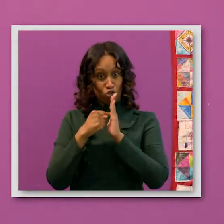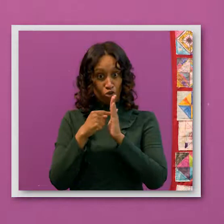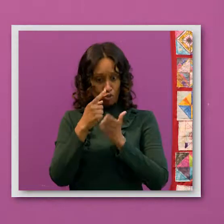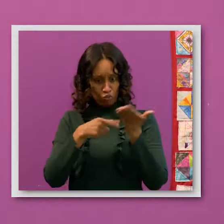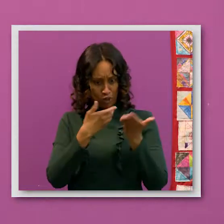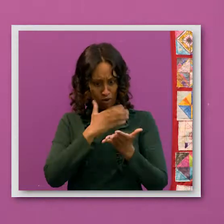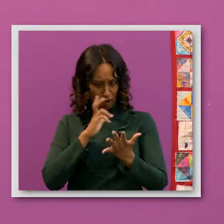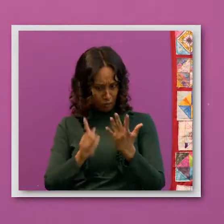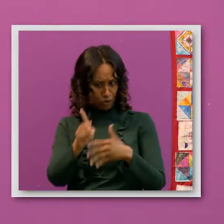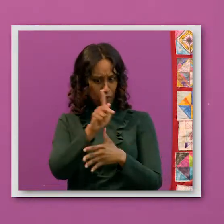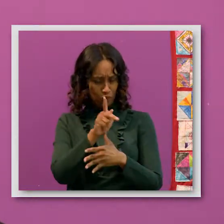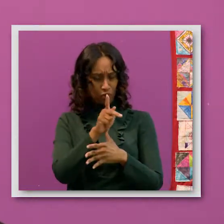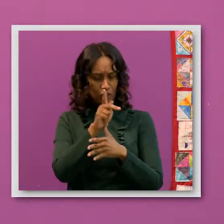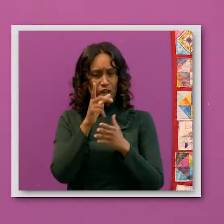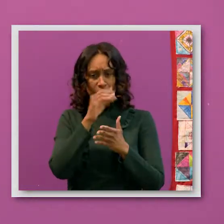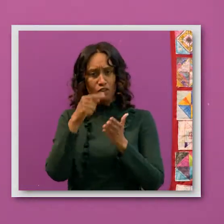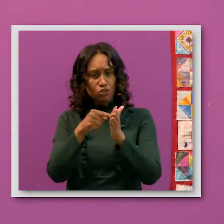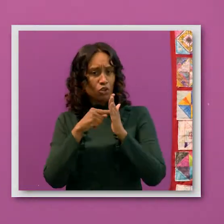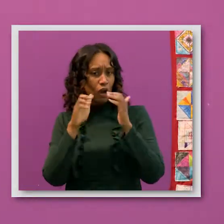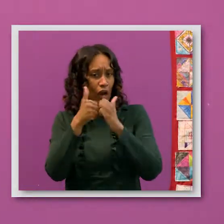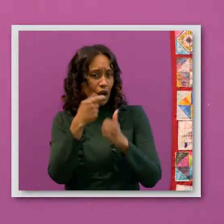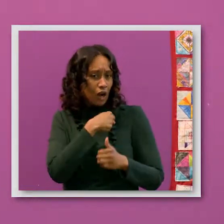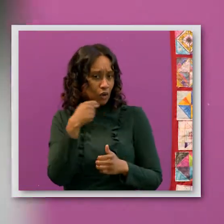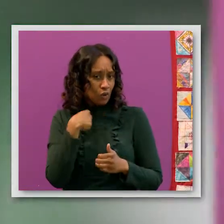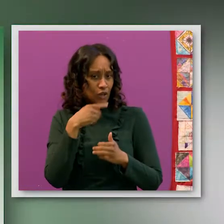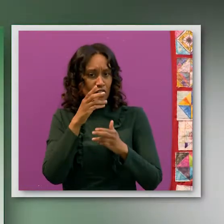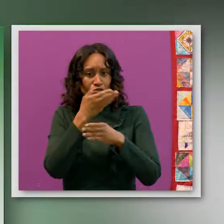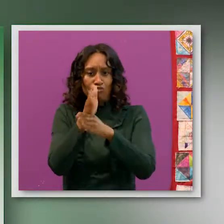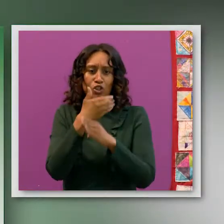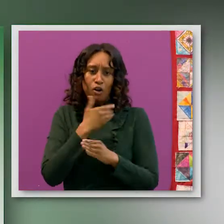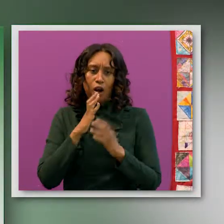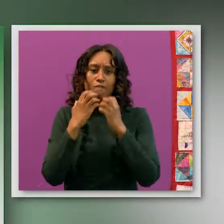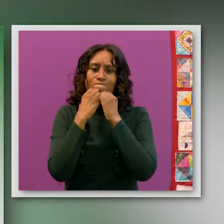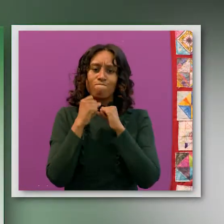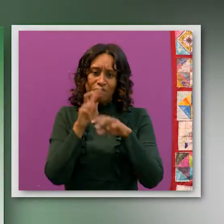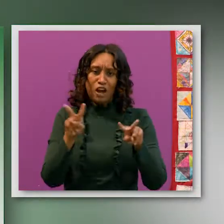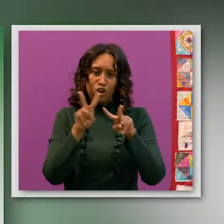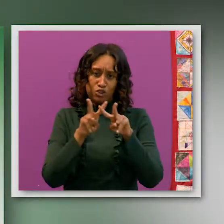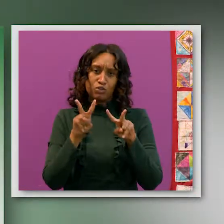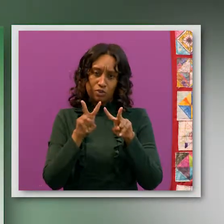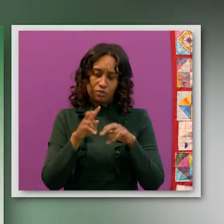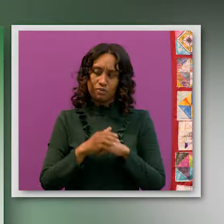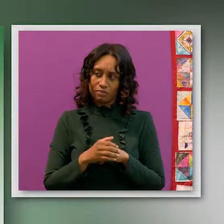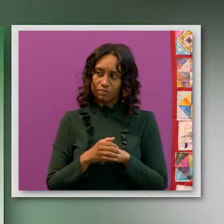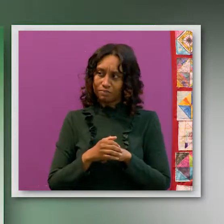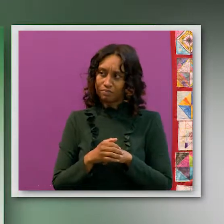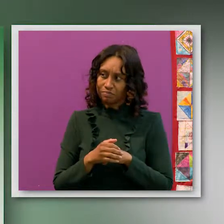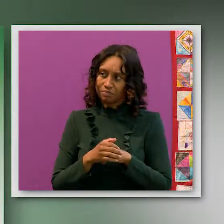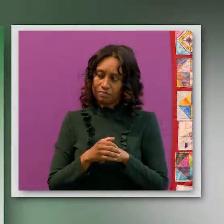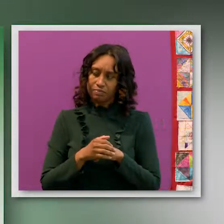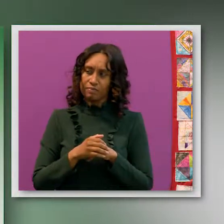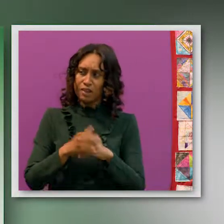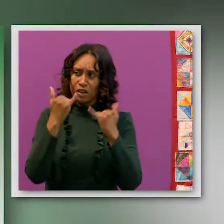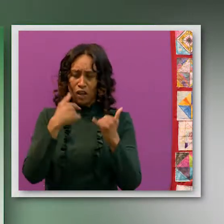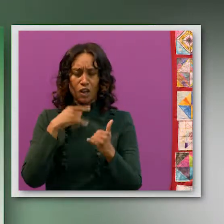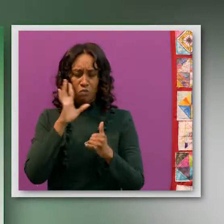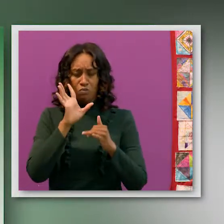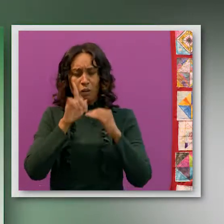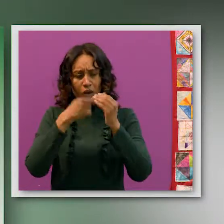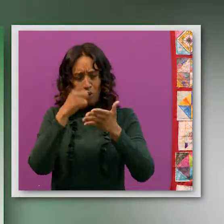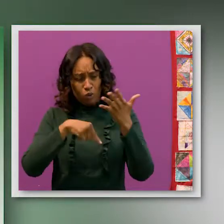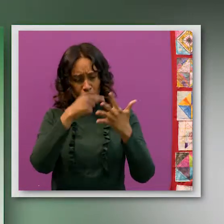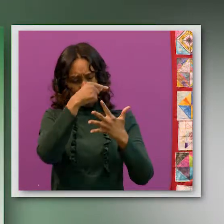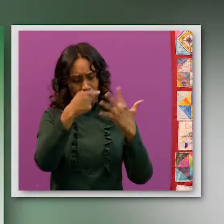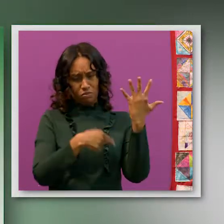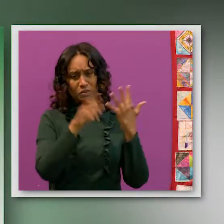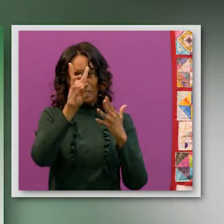and it's what we how we demonstrate our values. So I want to talk a little bit more about some of these key priorities and what we have